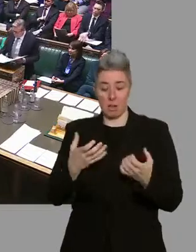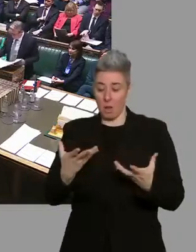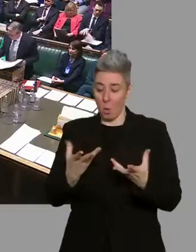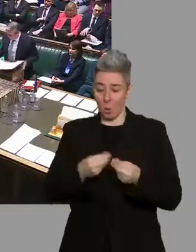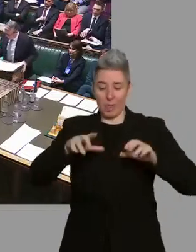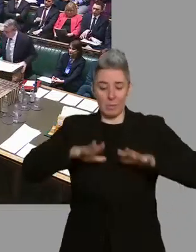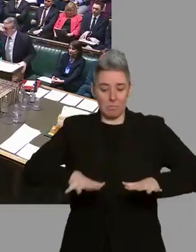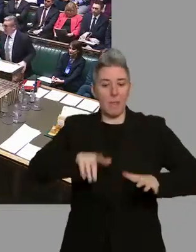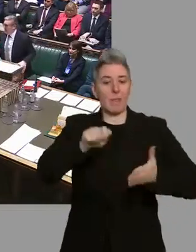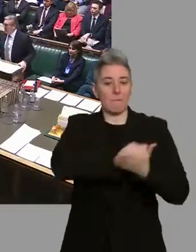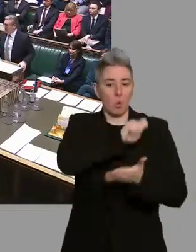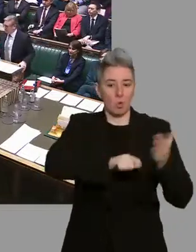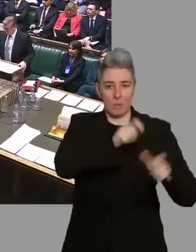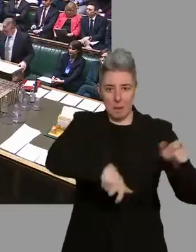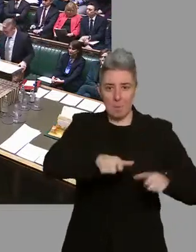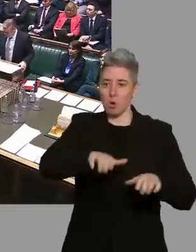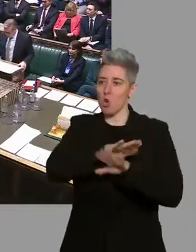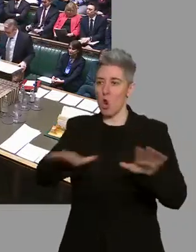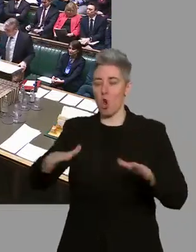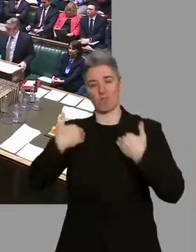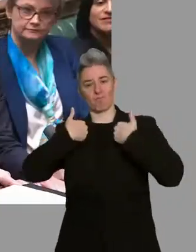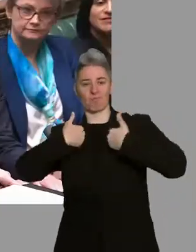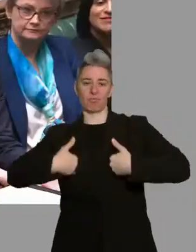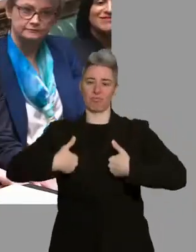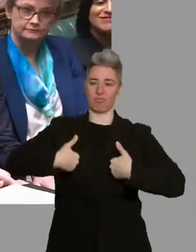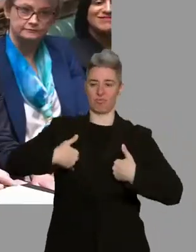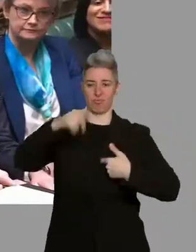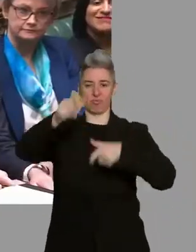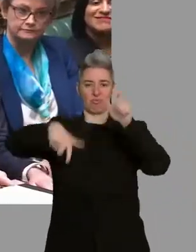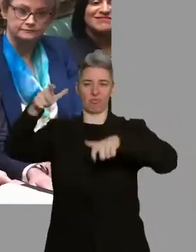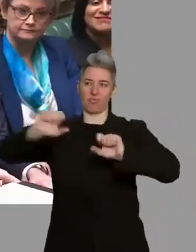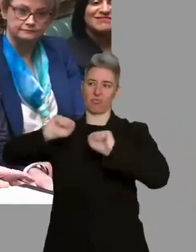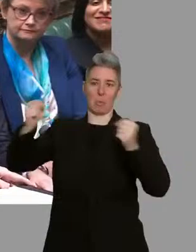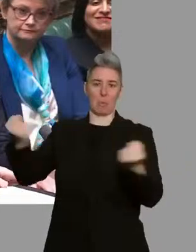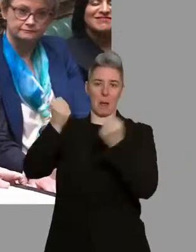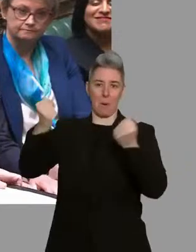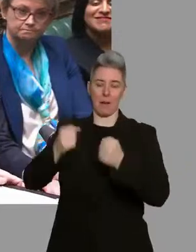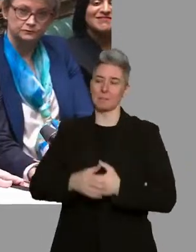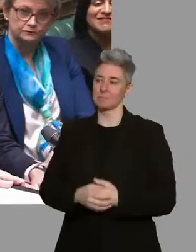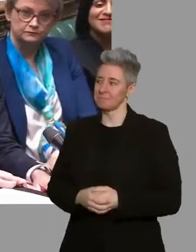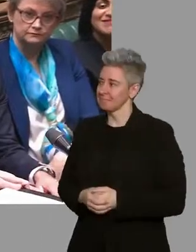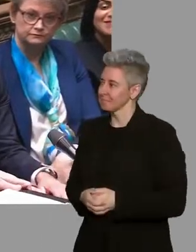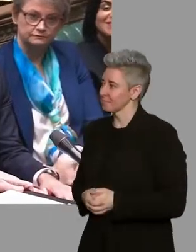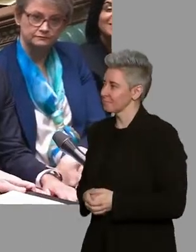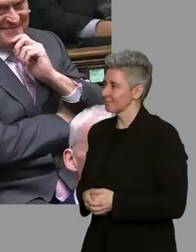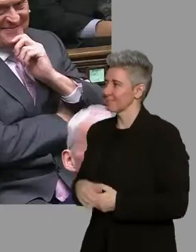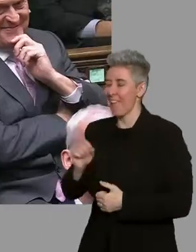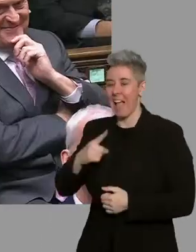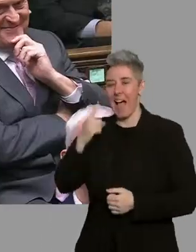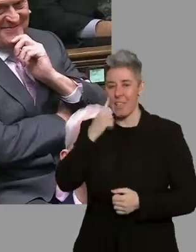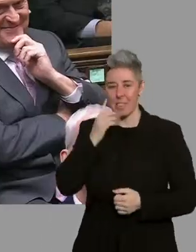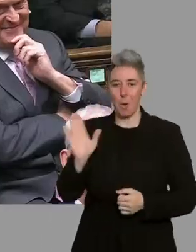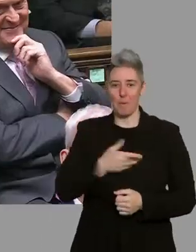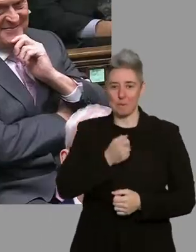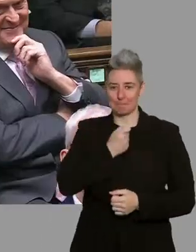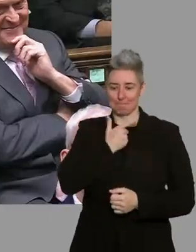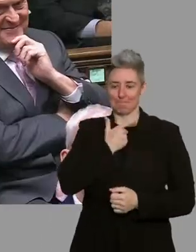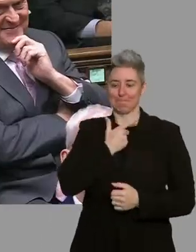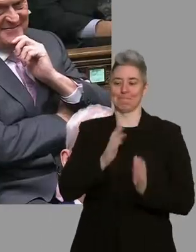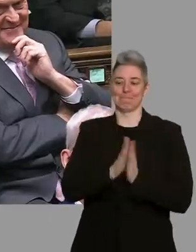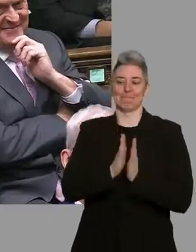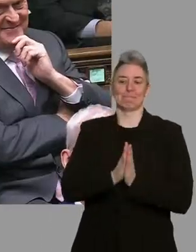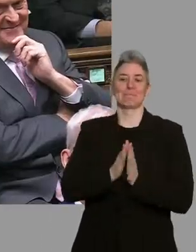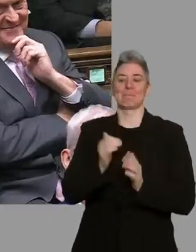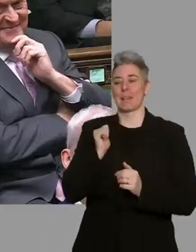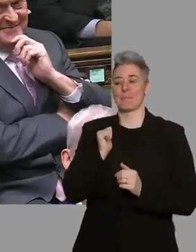I think we all had a smile on Sunday when the honourable member said how cool it was to have the support of Musk, only for